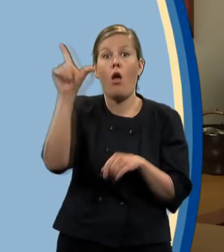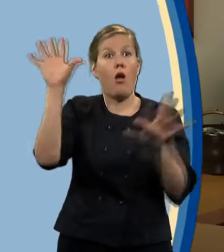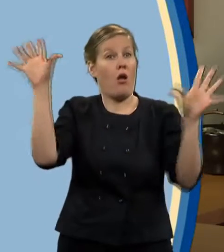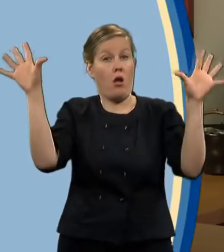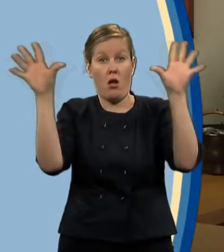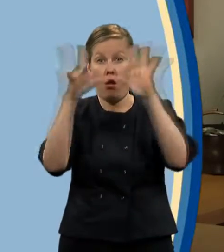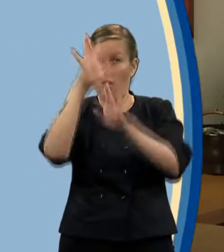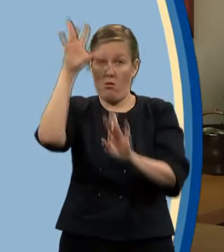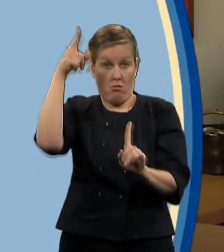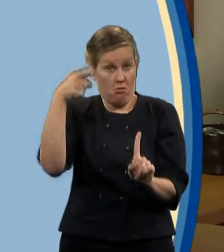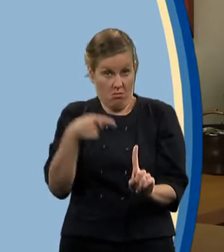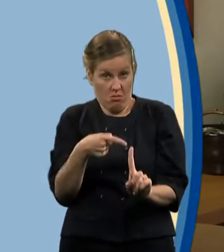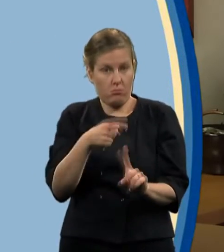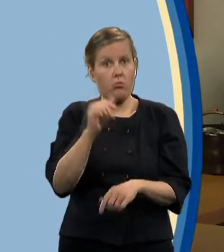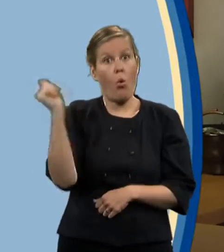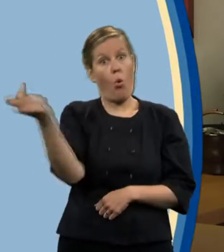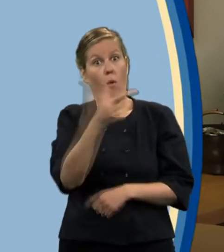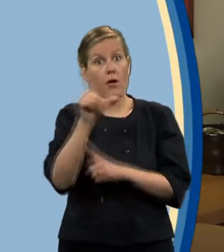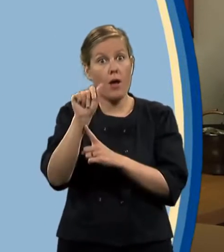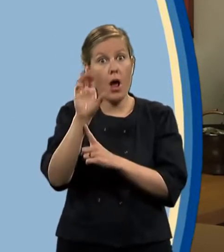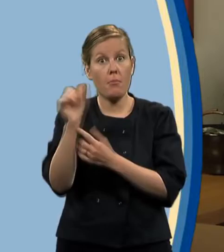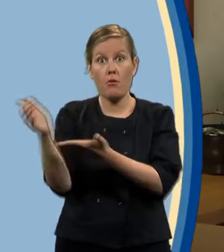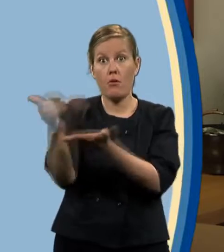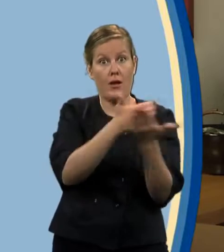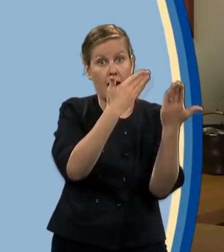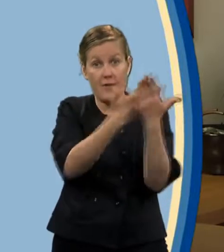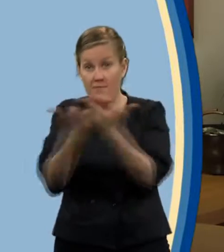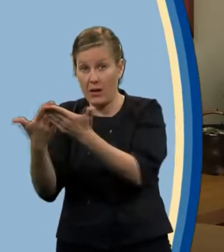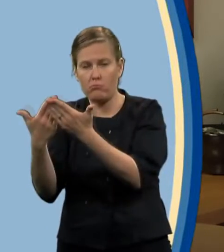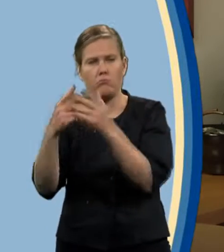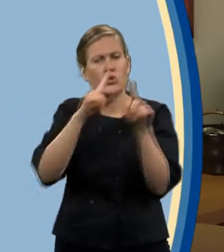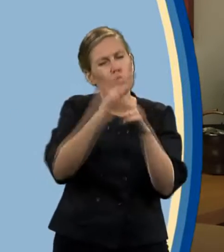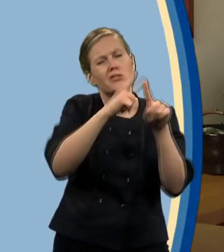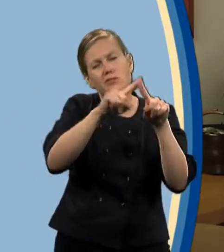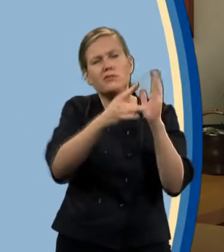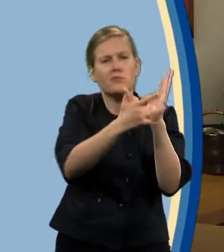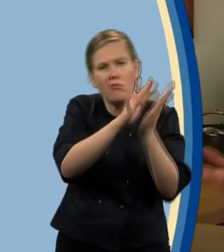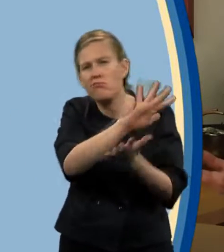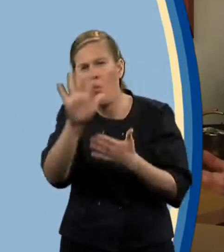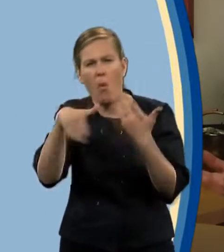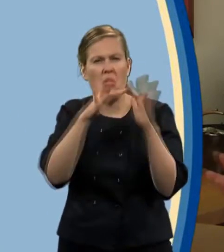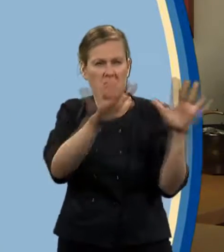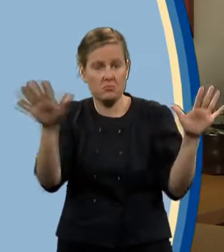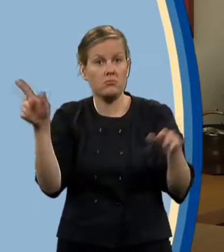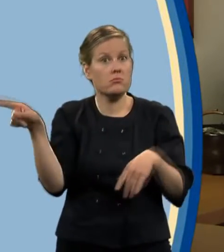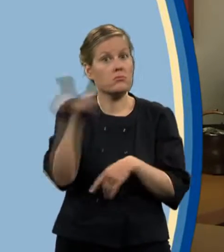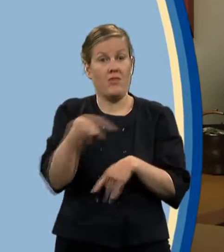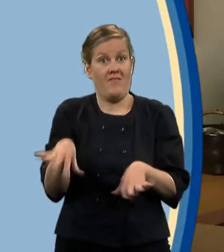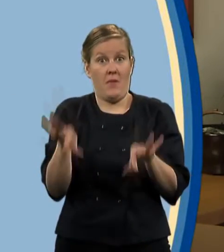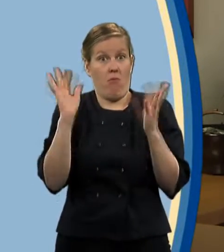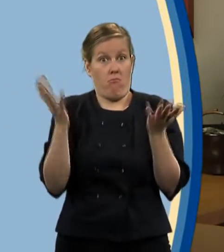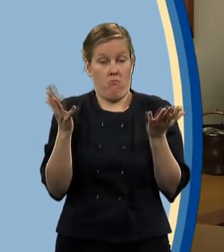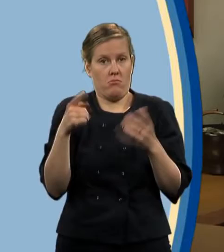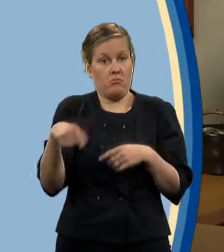this question in one way or another. And so to give you the bottom line, spanning these labs through